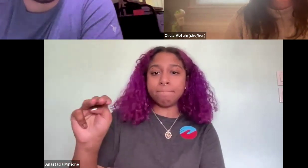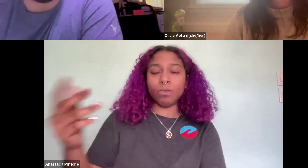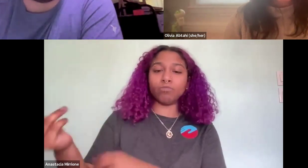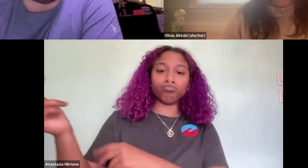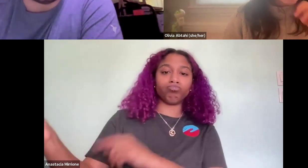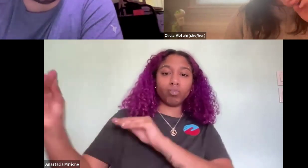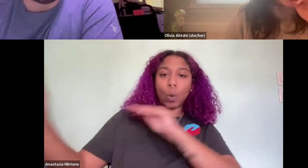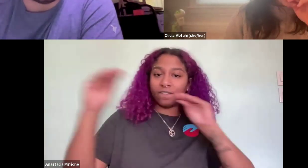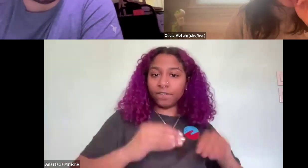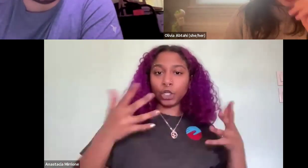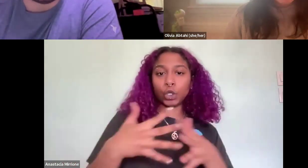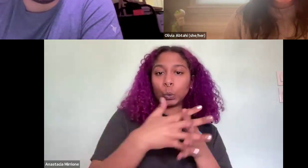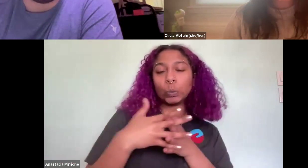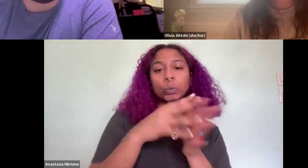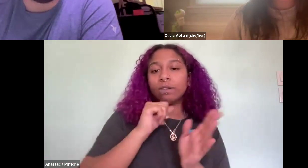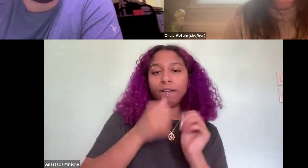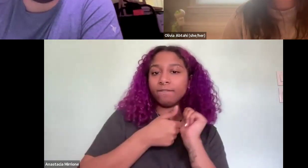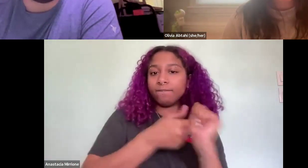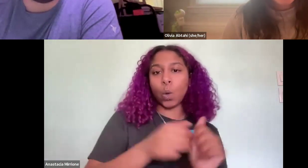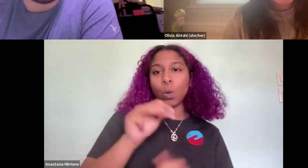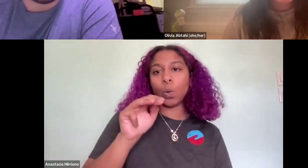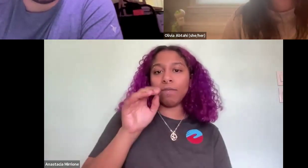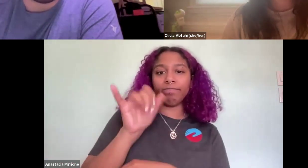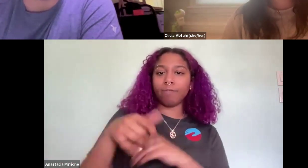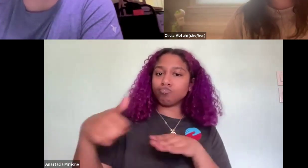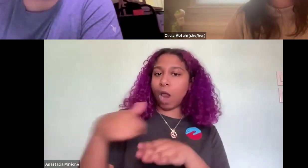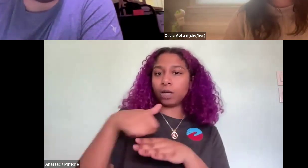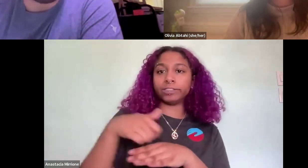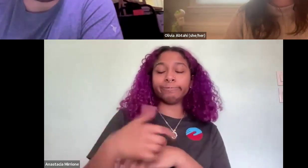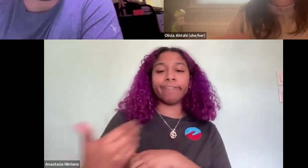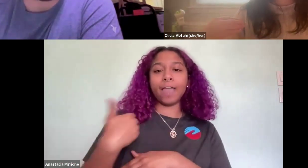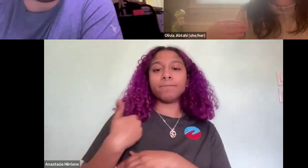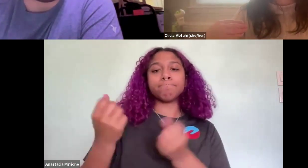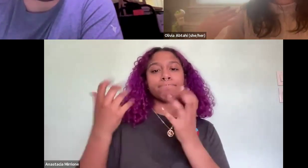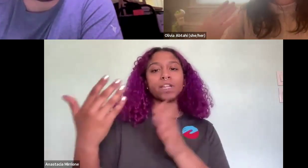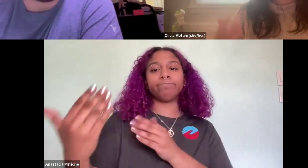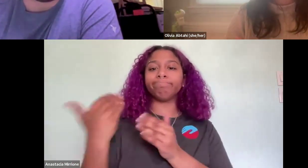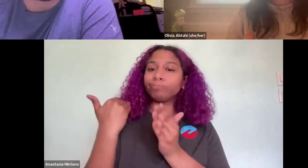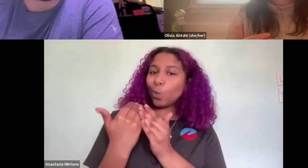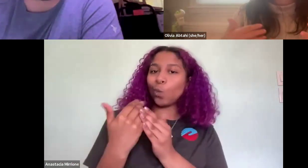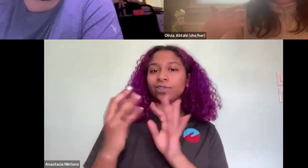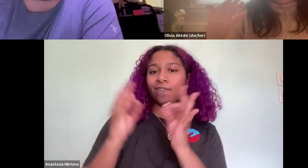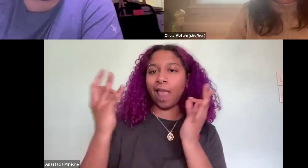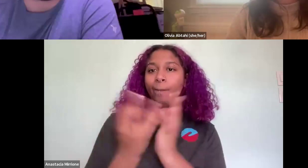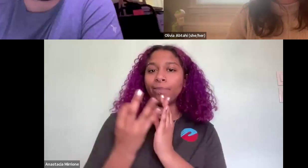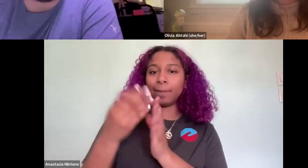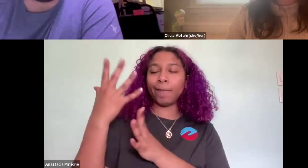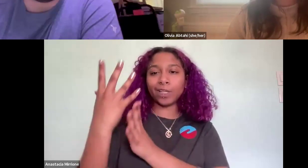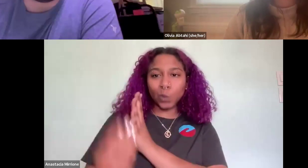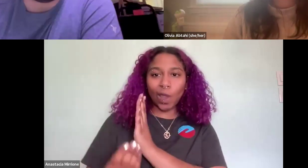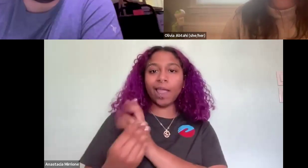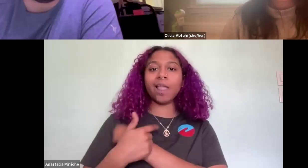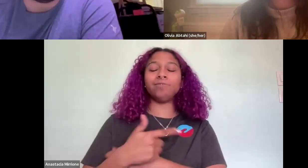practices. And so unfortunately, I had some close family members pass away. And that was kind of my first entree into like a fully